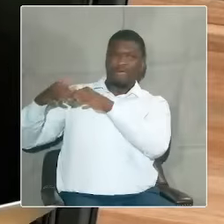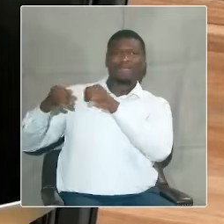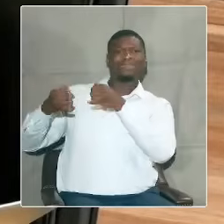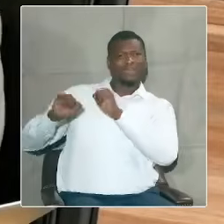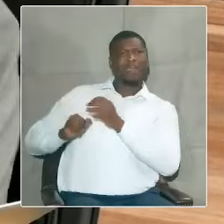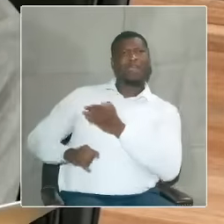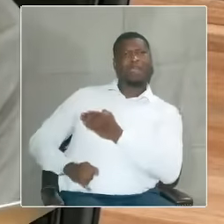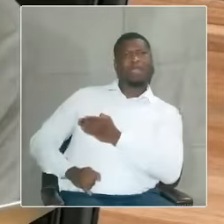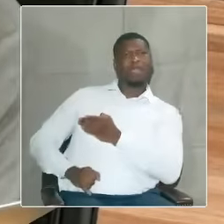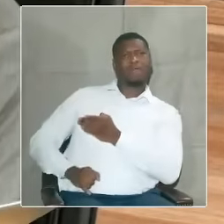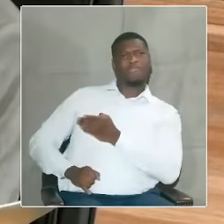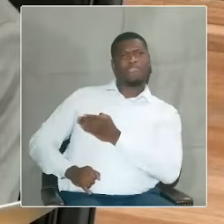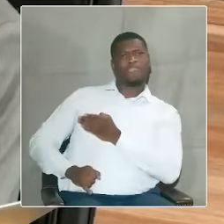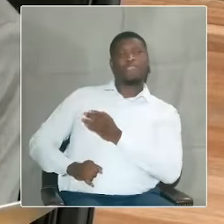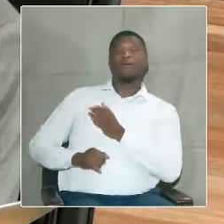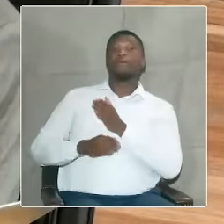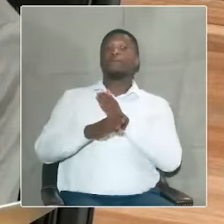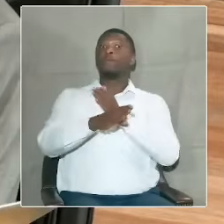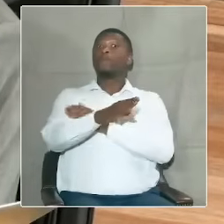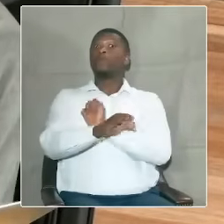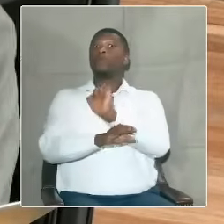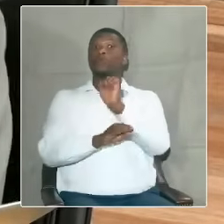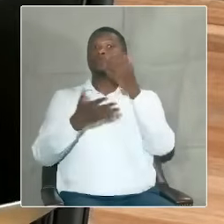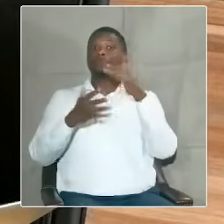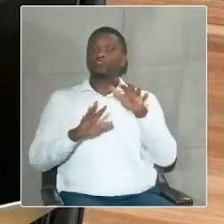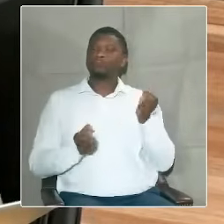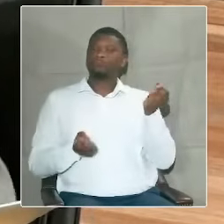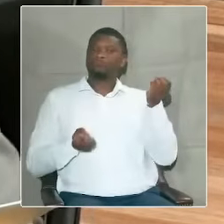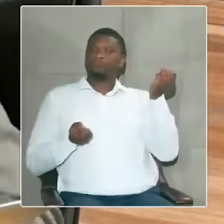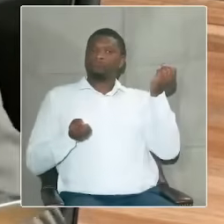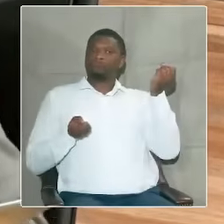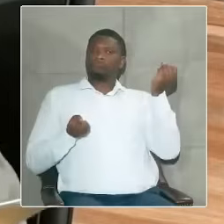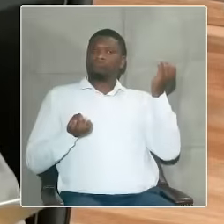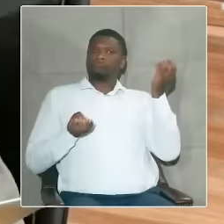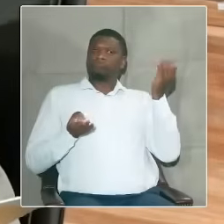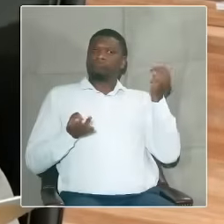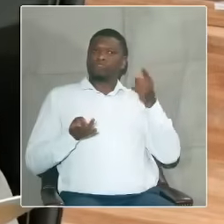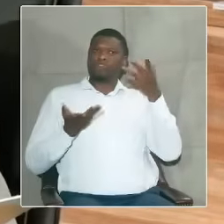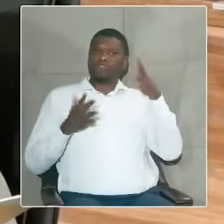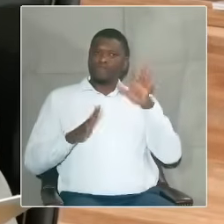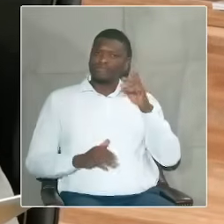And you say in your statement, you considered